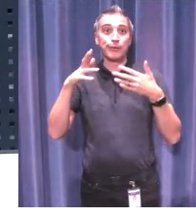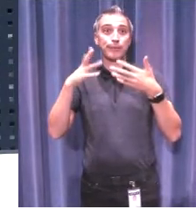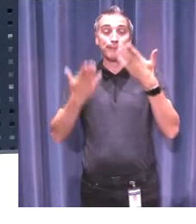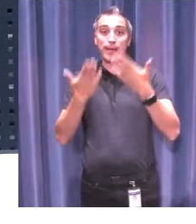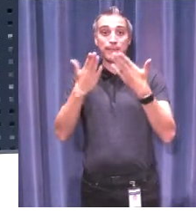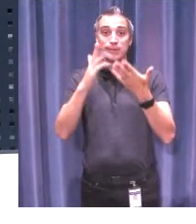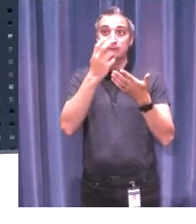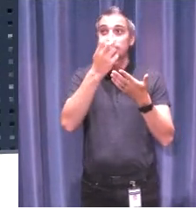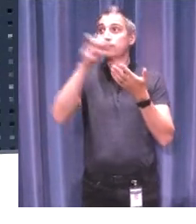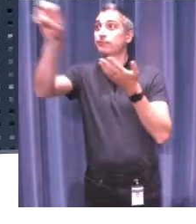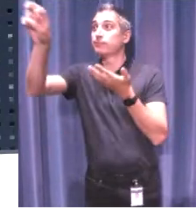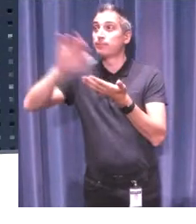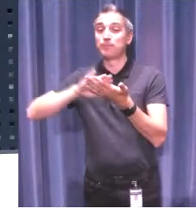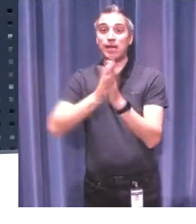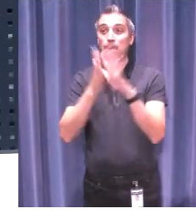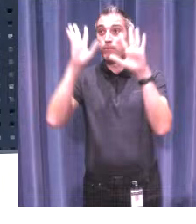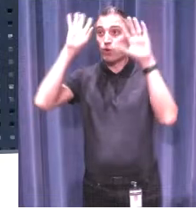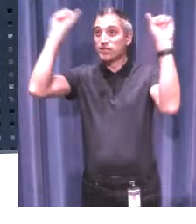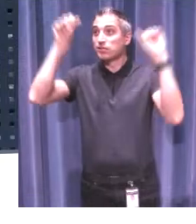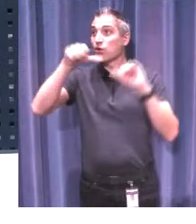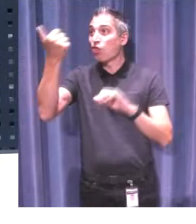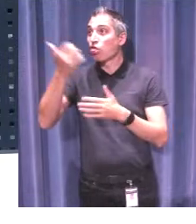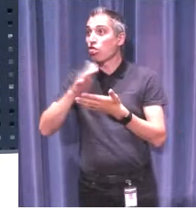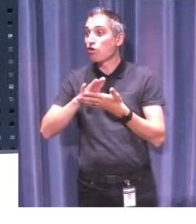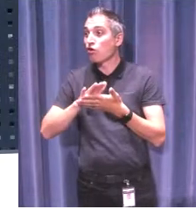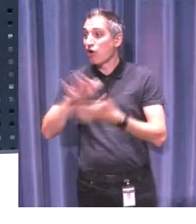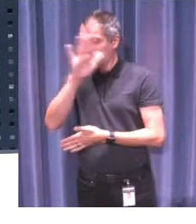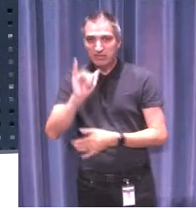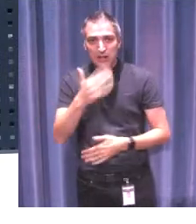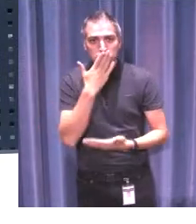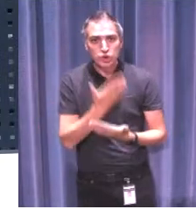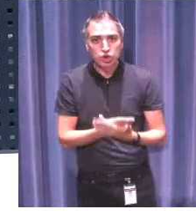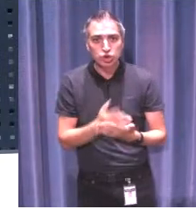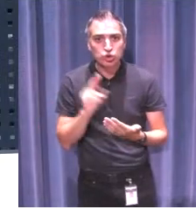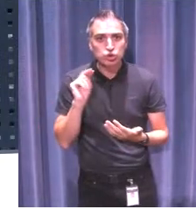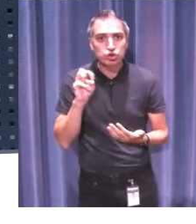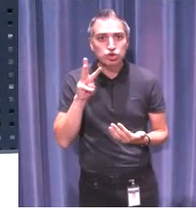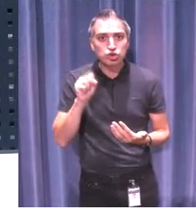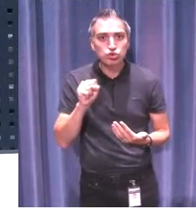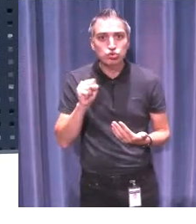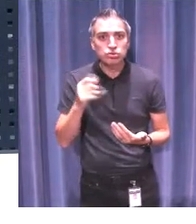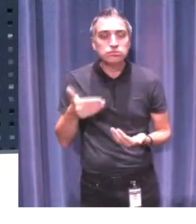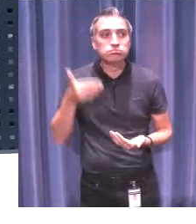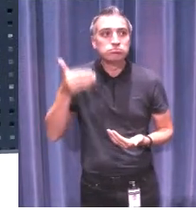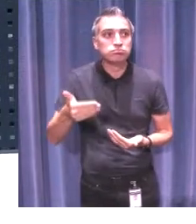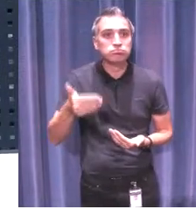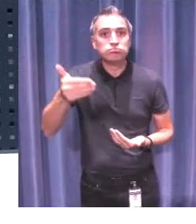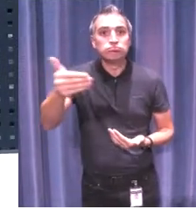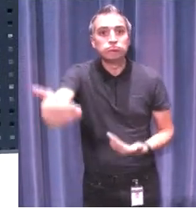somewhere. That's a good thing. If from time to time,